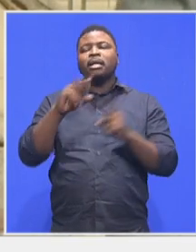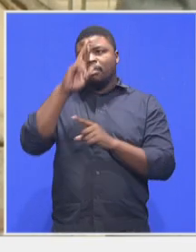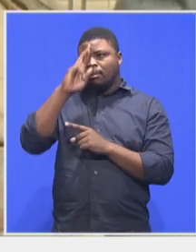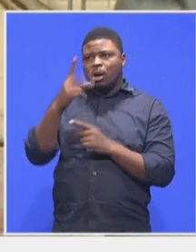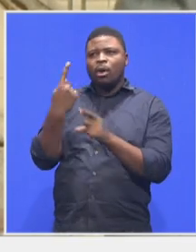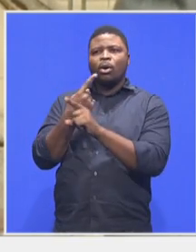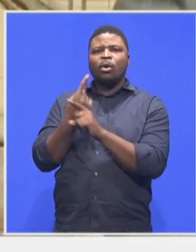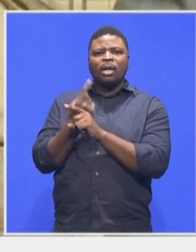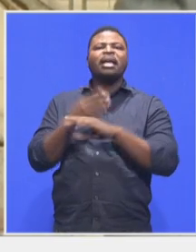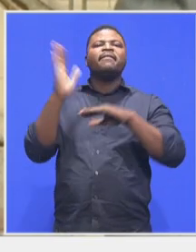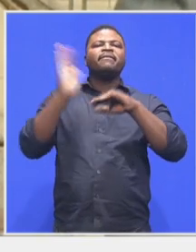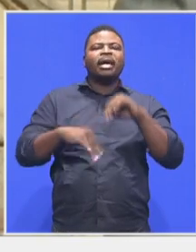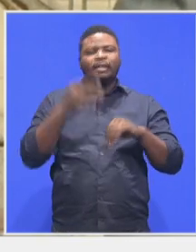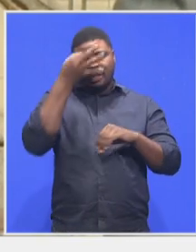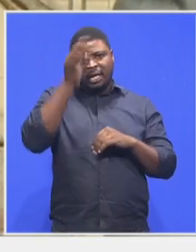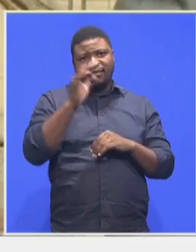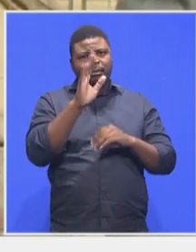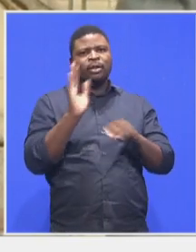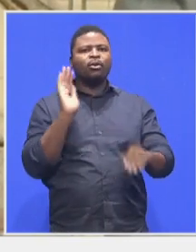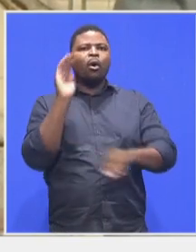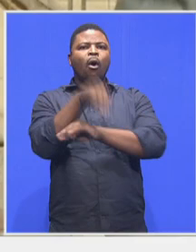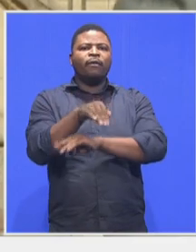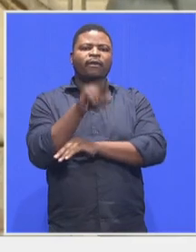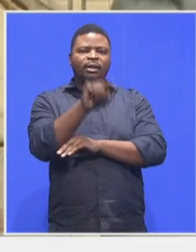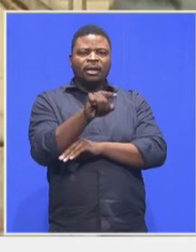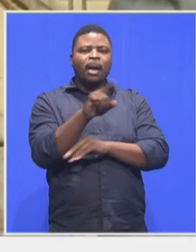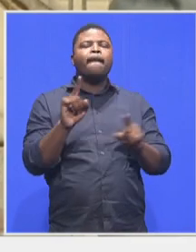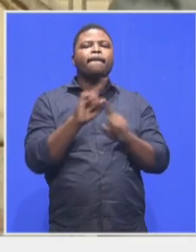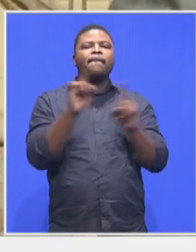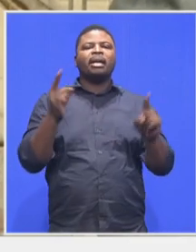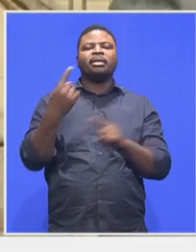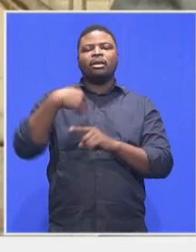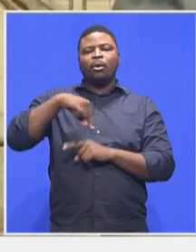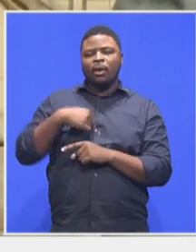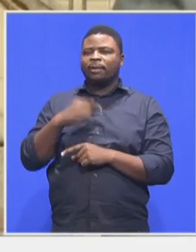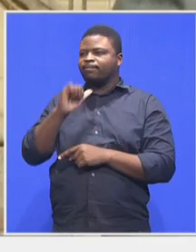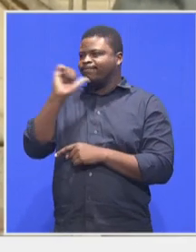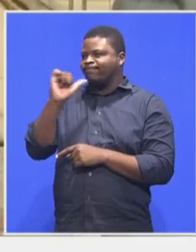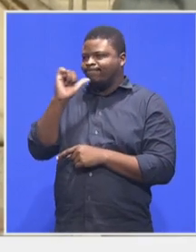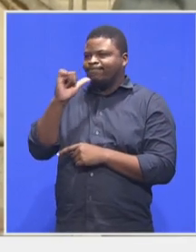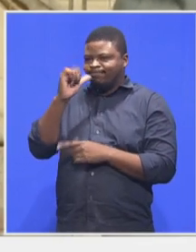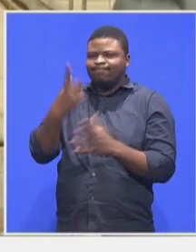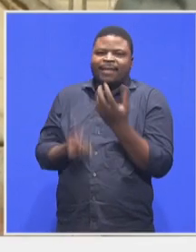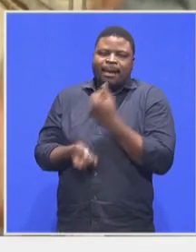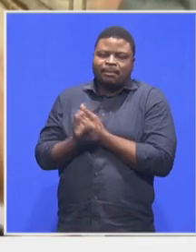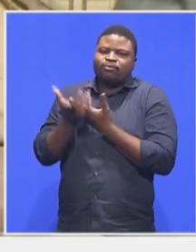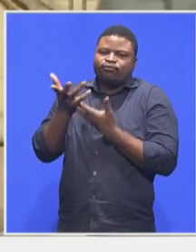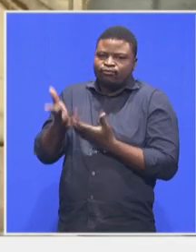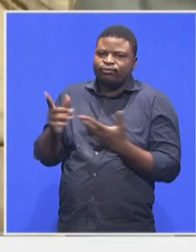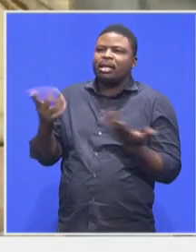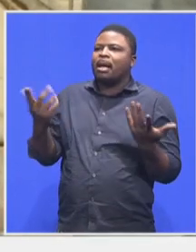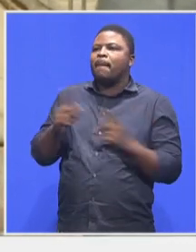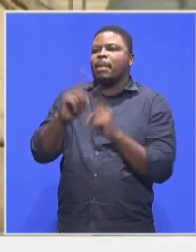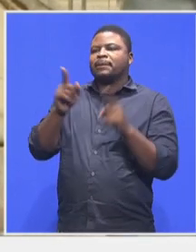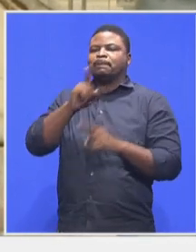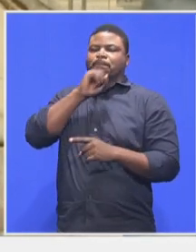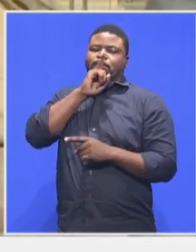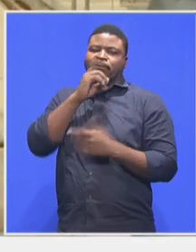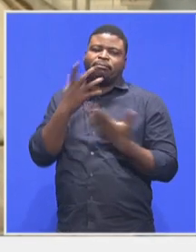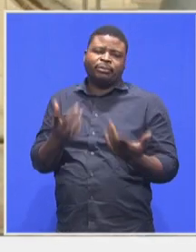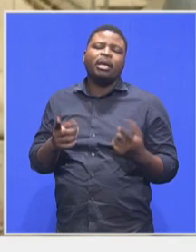and so forth. But we didn't stop there. We said, despite that, well, fortunately for them, nobody was arrested. They always pay their way